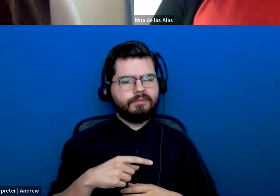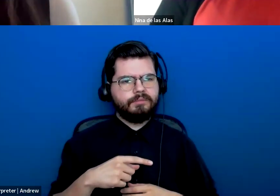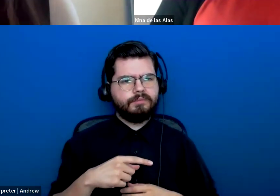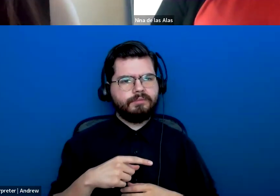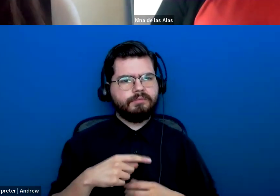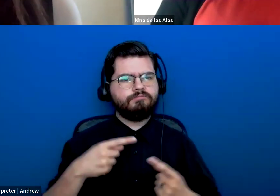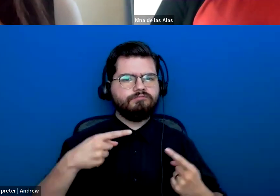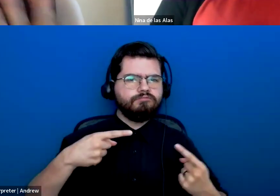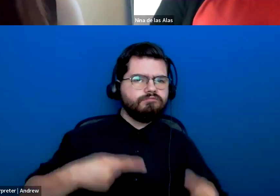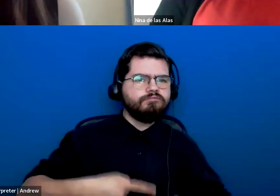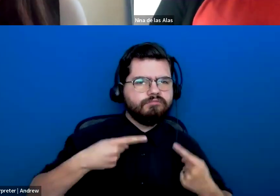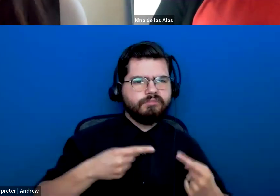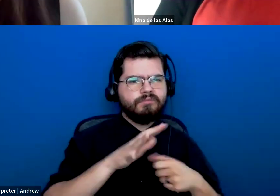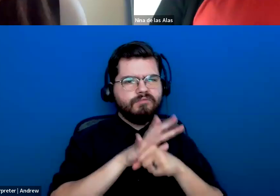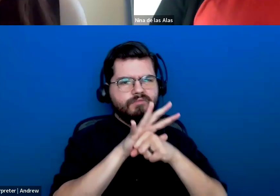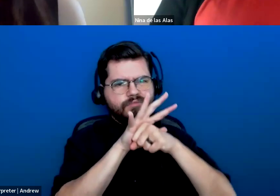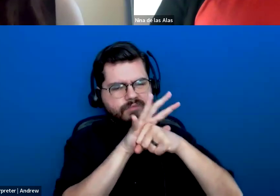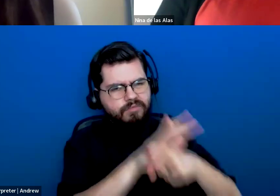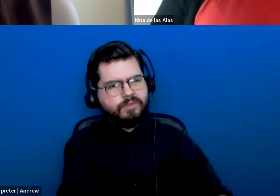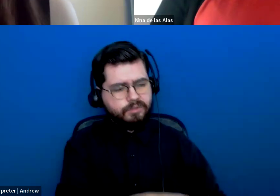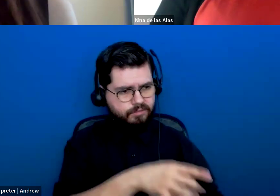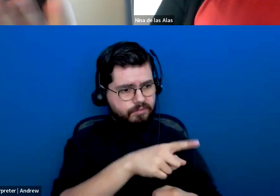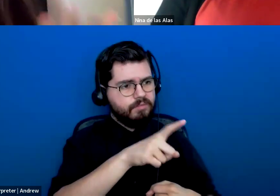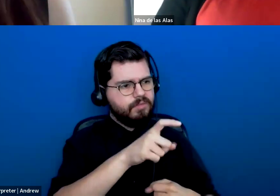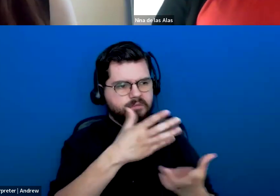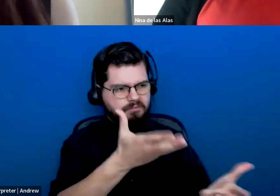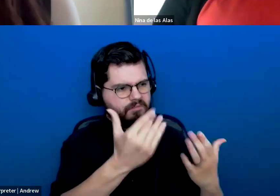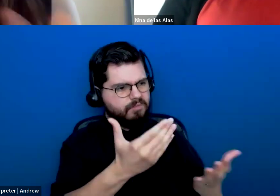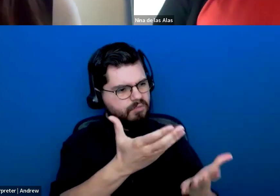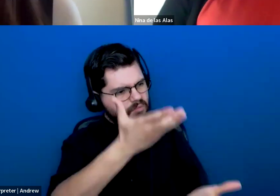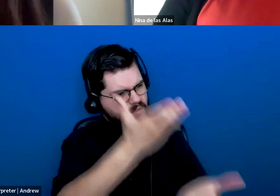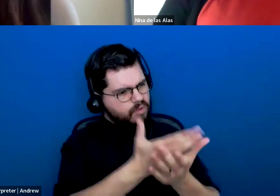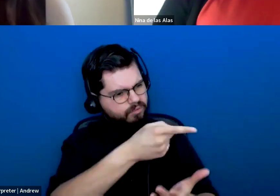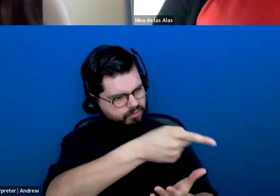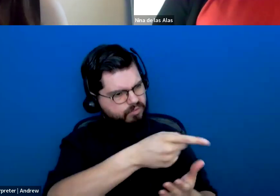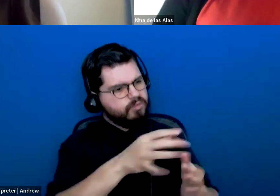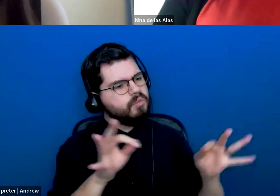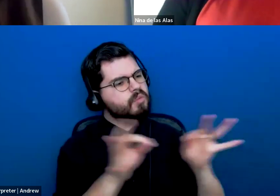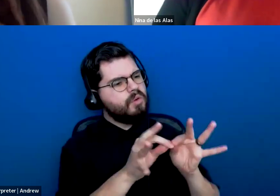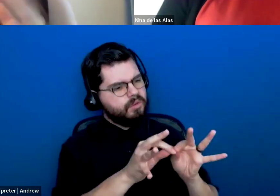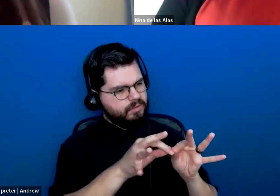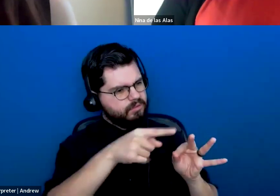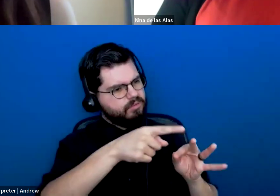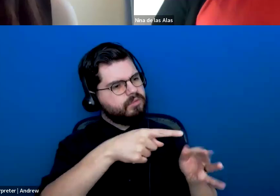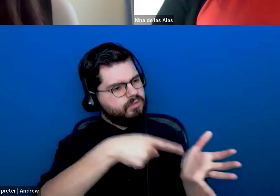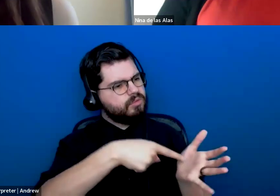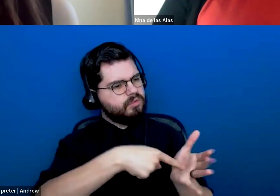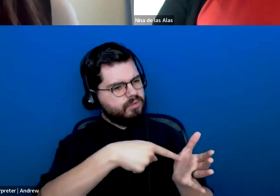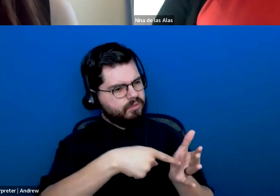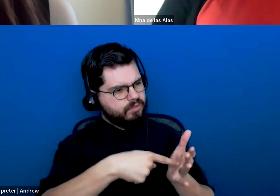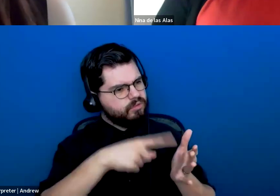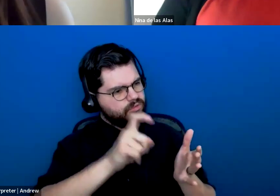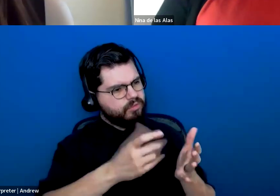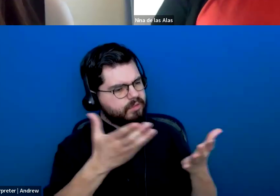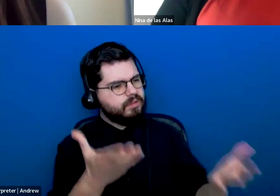battling with the pressure to consistently prove themselves to their peers and their professors. But